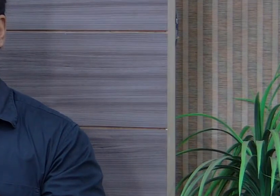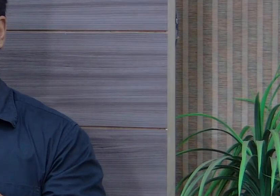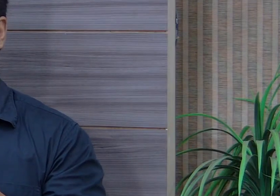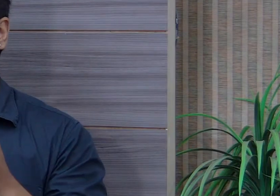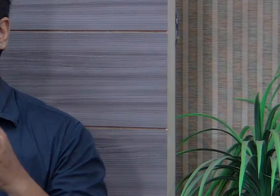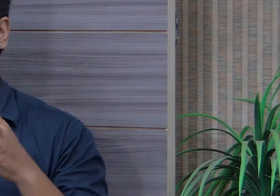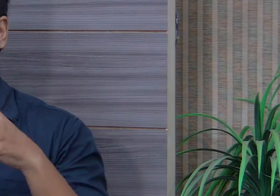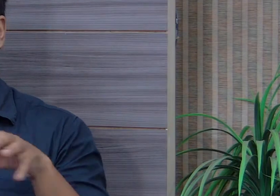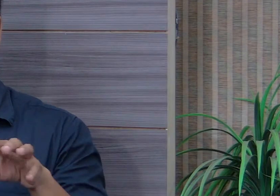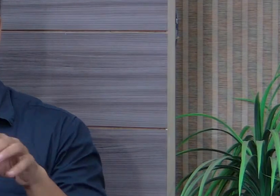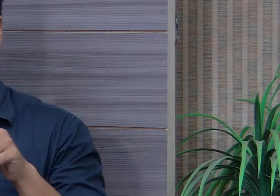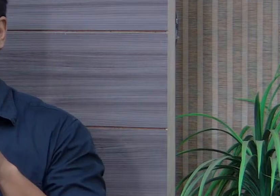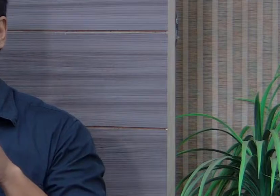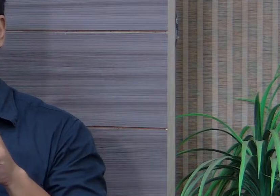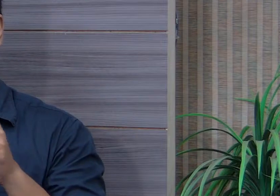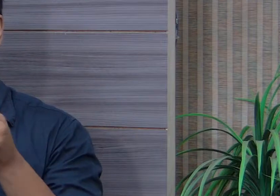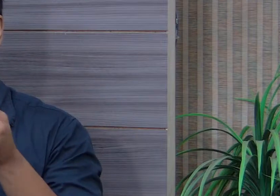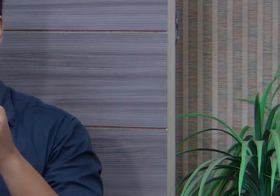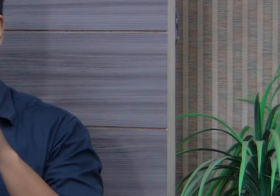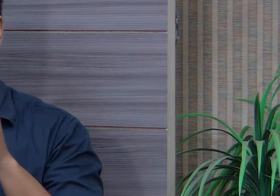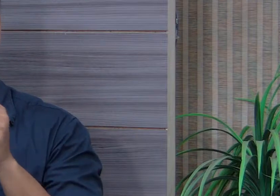distinction,